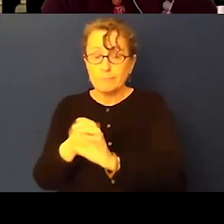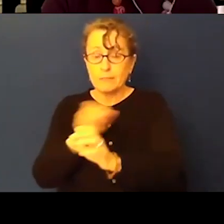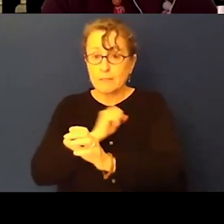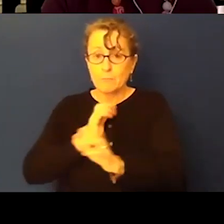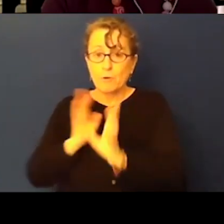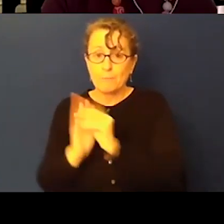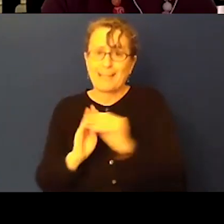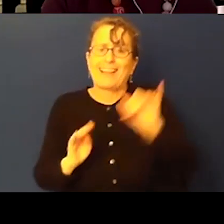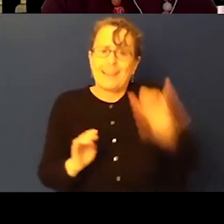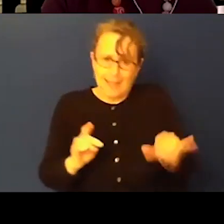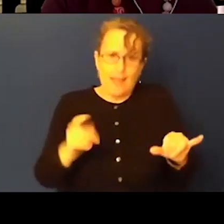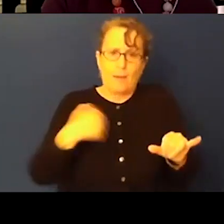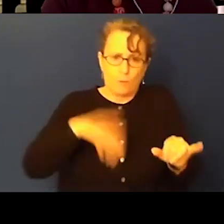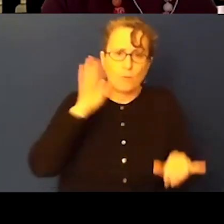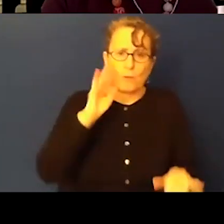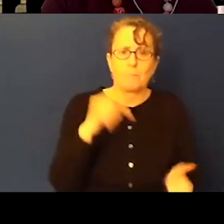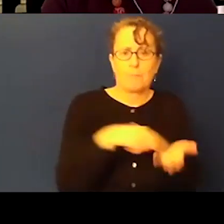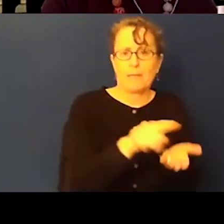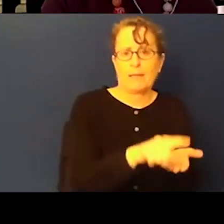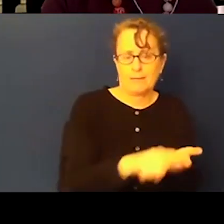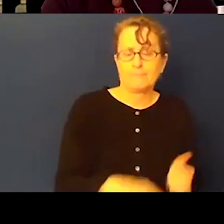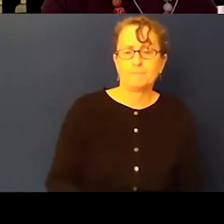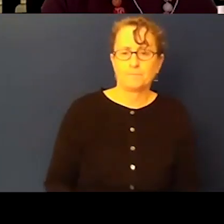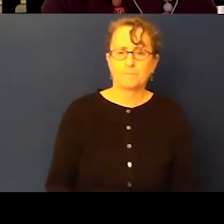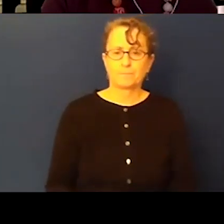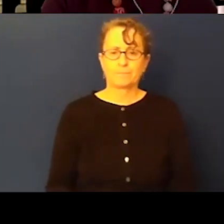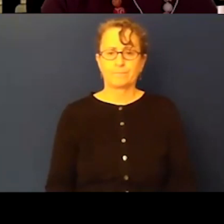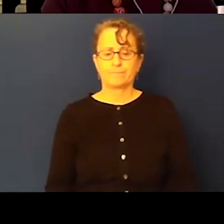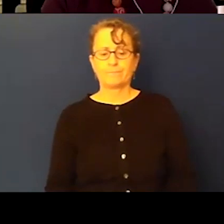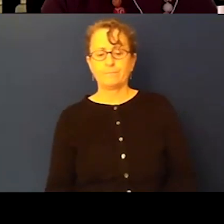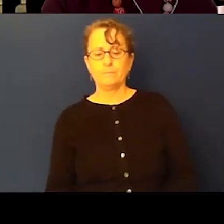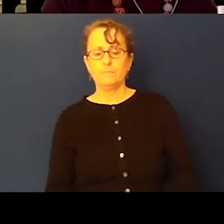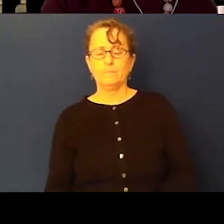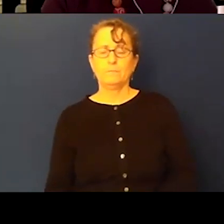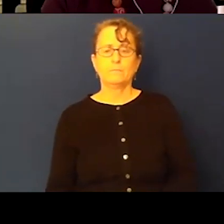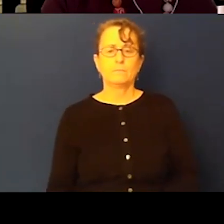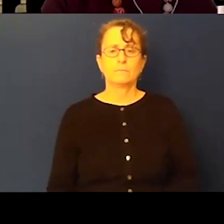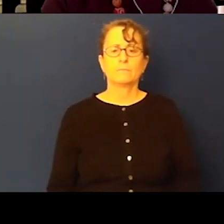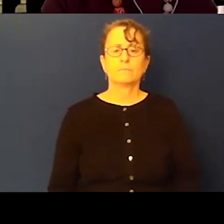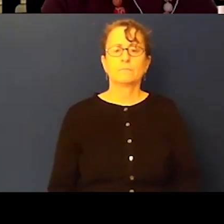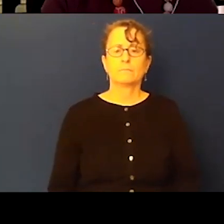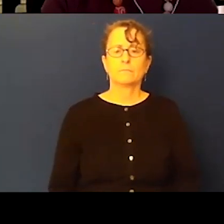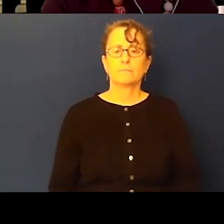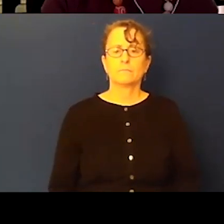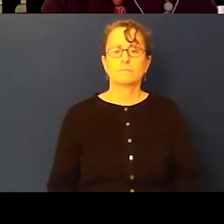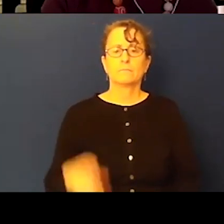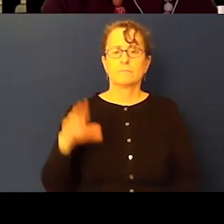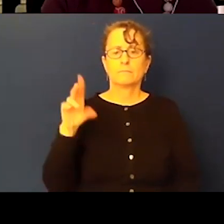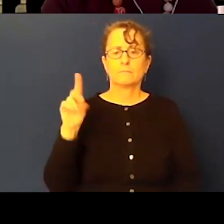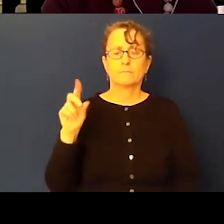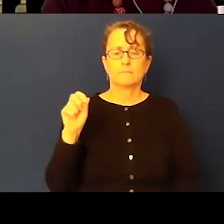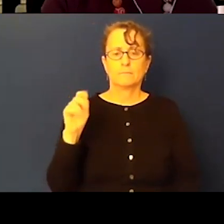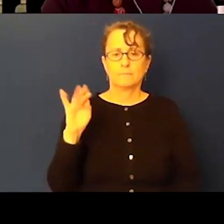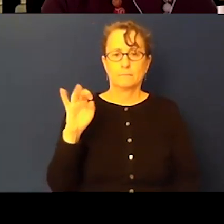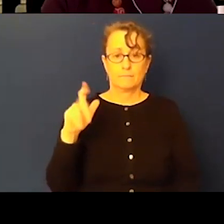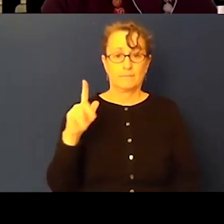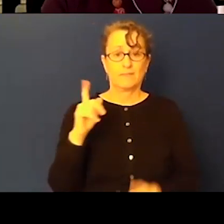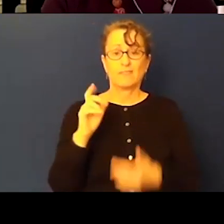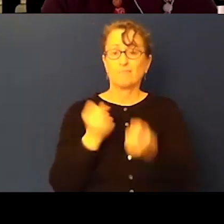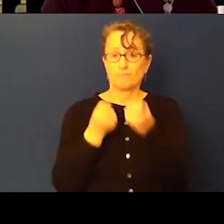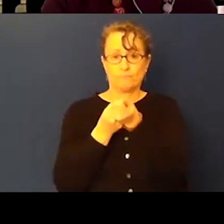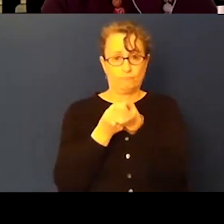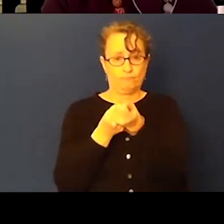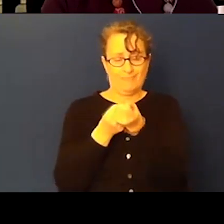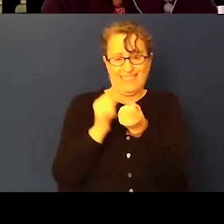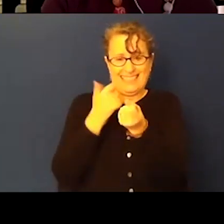That sounds good. Dana, you had your hand up? Yeah. I mean, I agree. I think that last definition there sort of meets